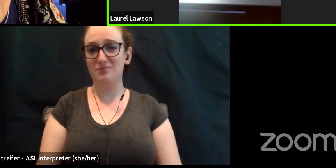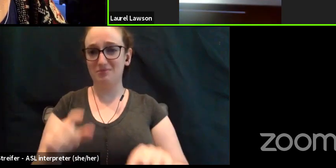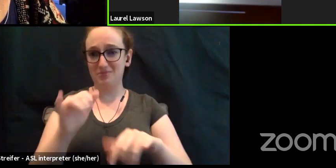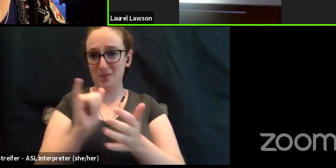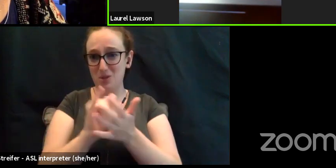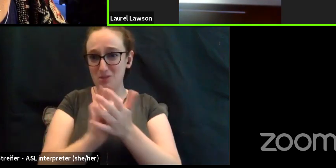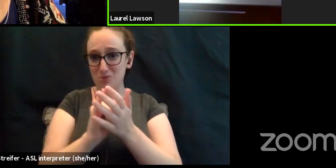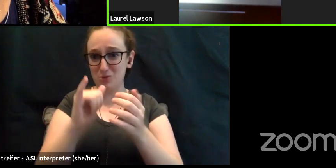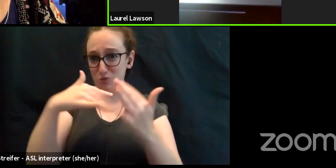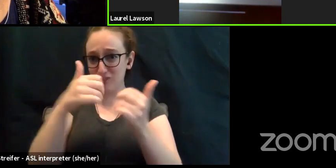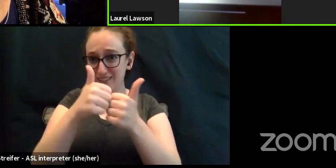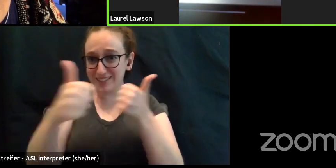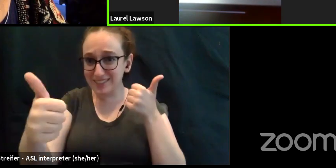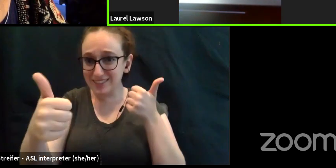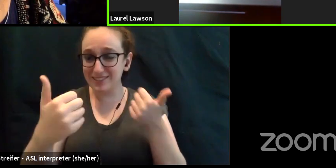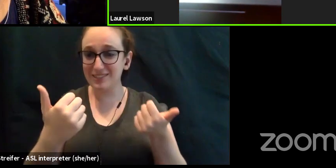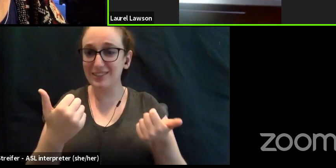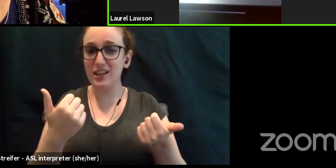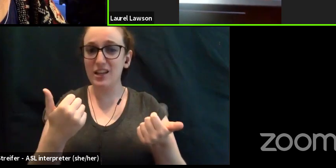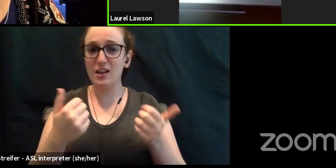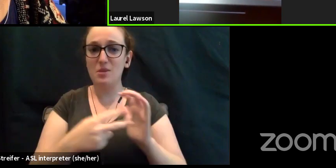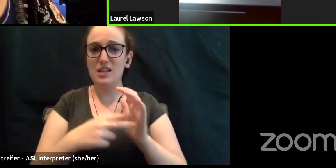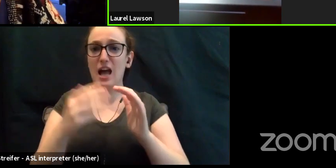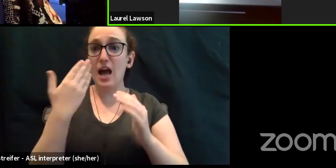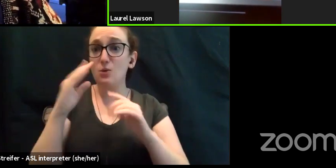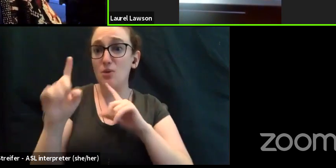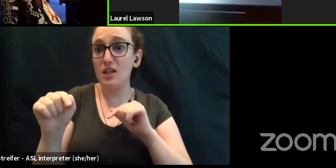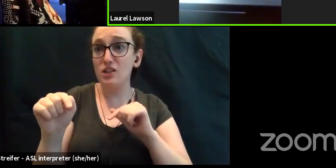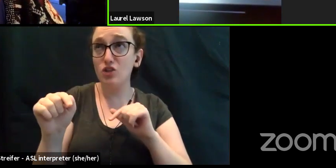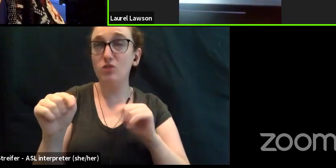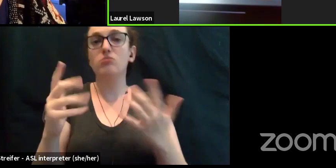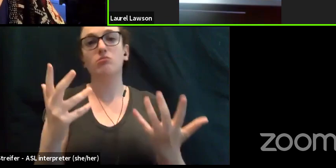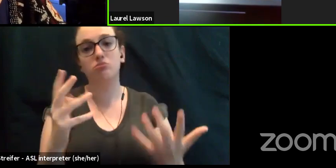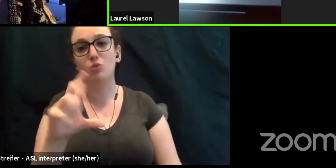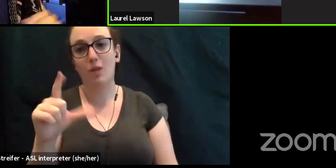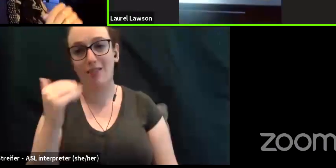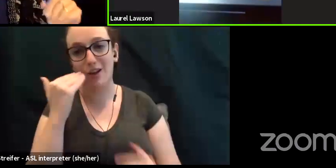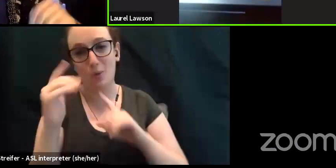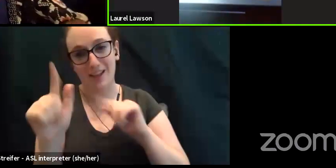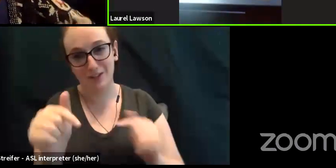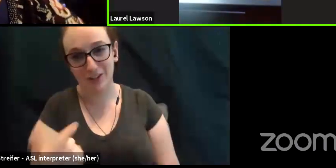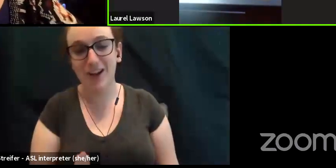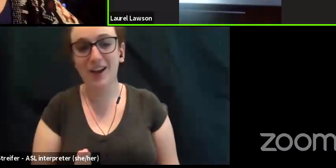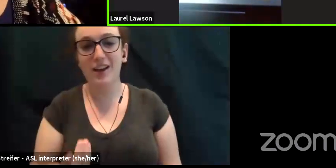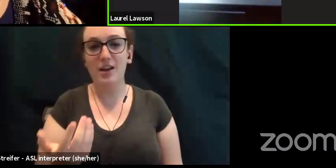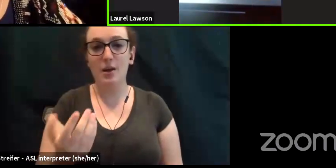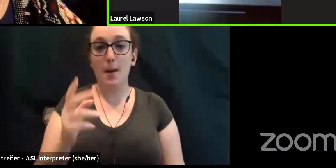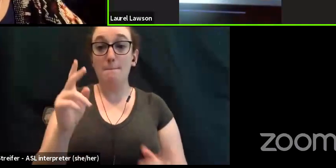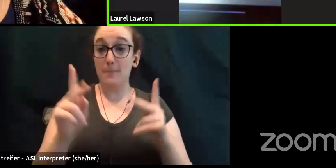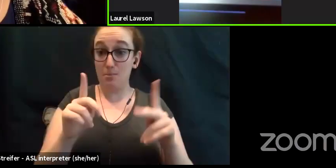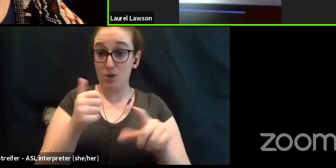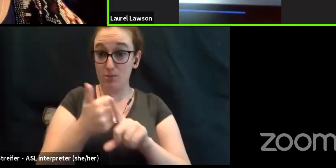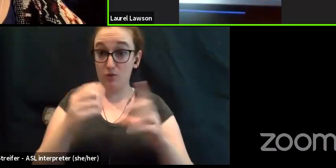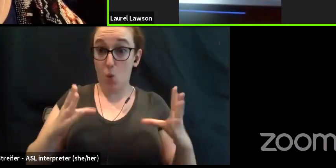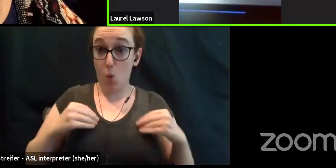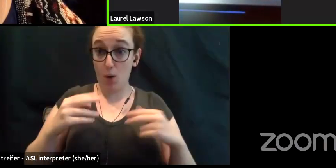what the answer. Okay, actually, I do know what the answer is to that, but people who own buildings don't like